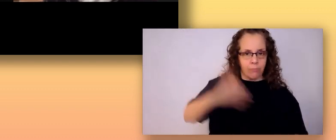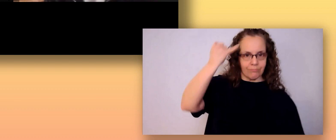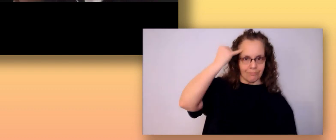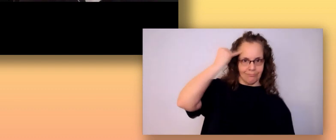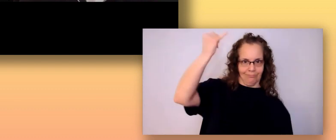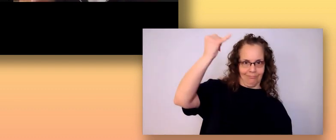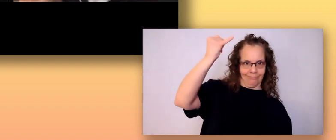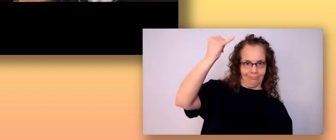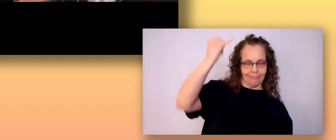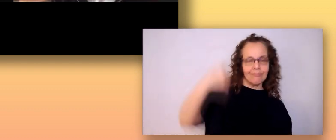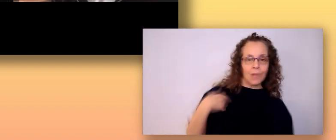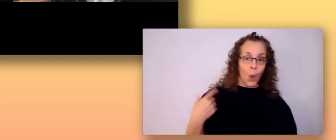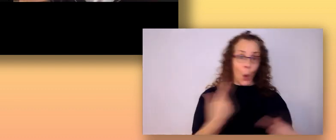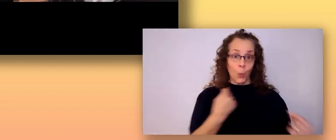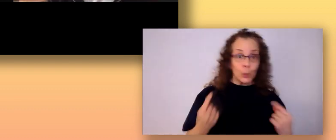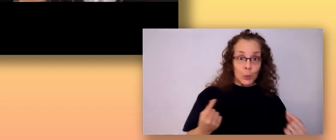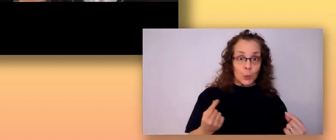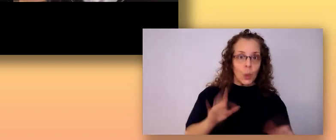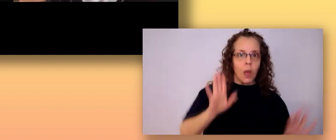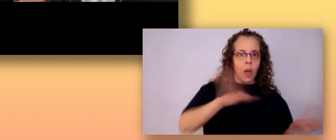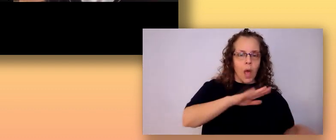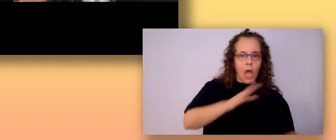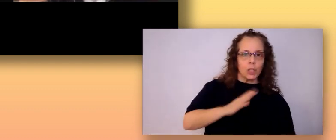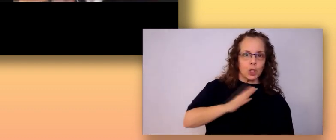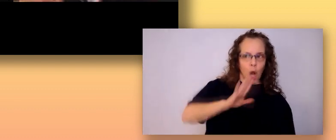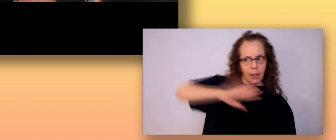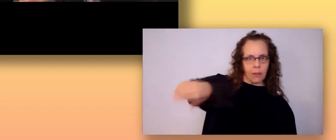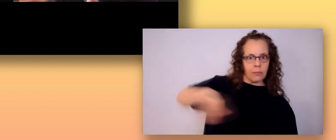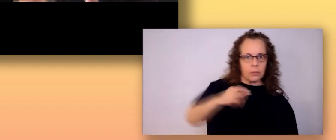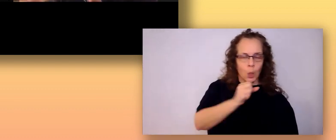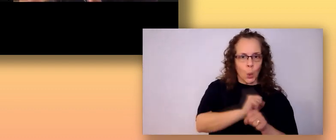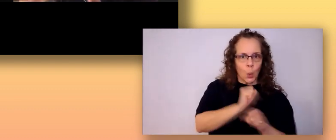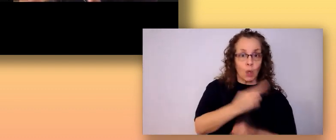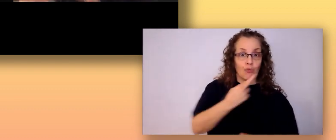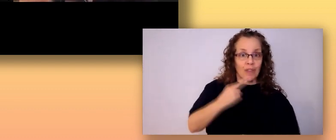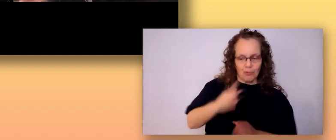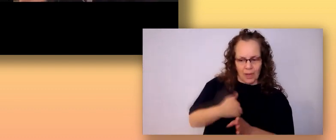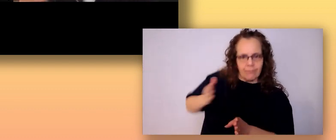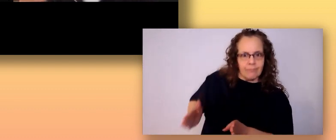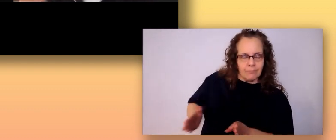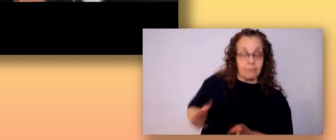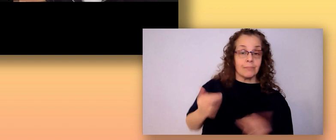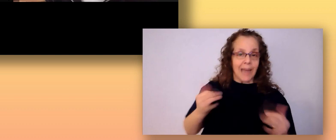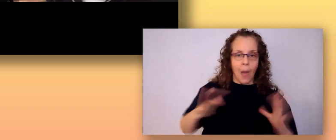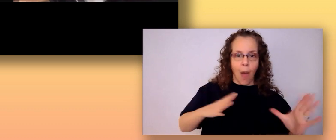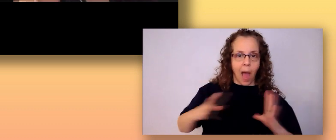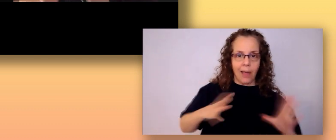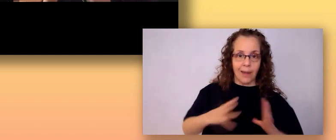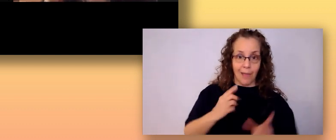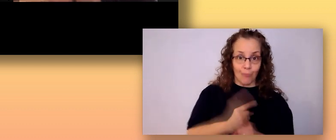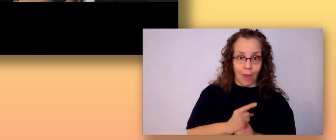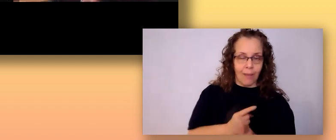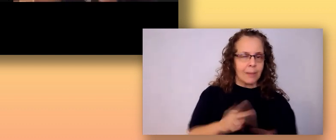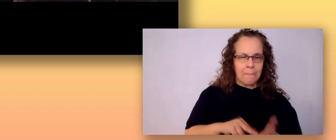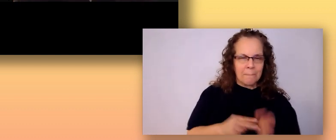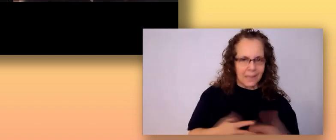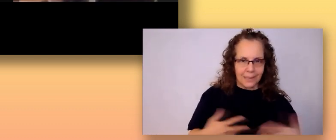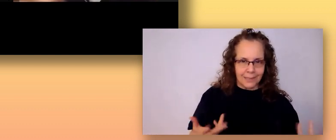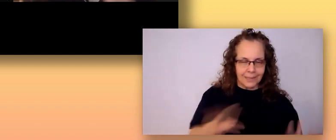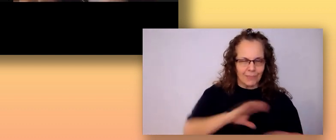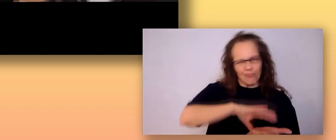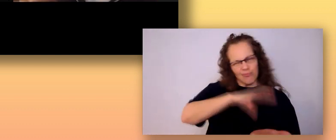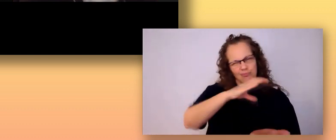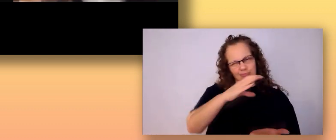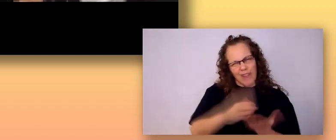brilliant idea to get Charlie to rush to his job at the restaurant next door. And it's the holiday season. So guess what that means? That's right. He